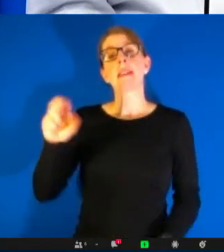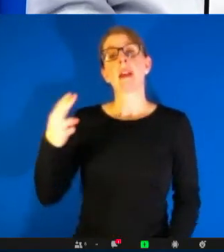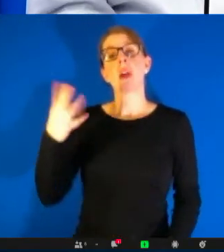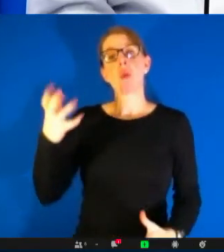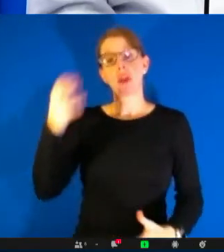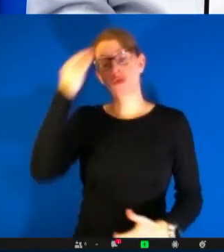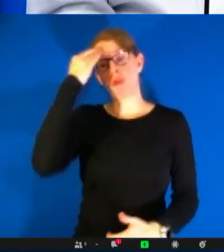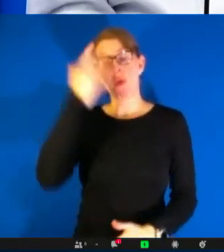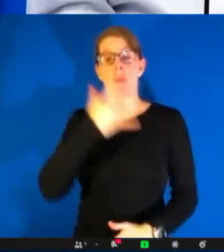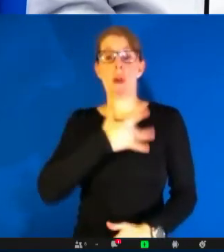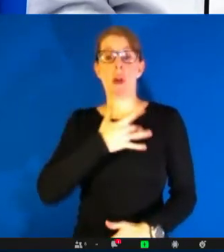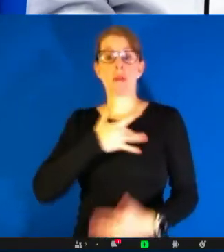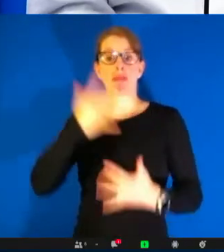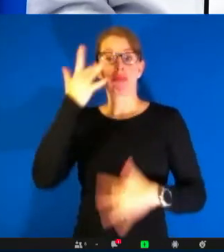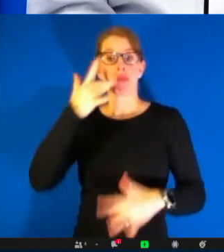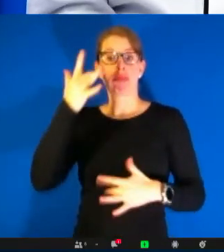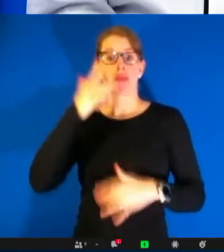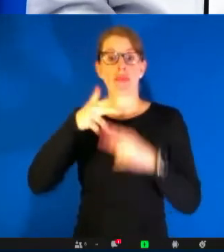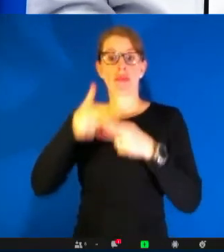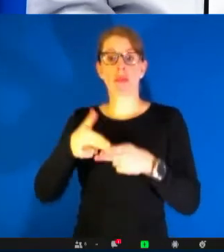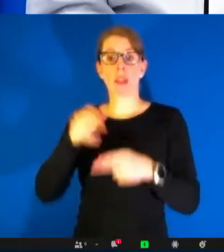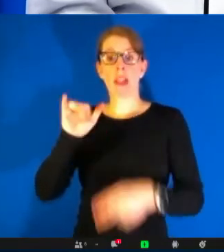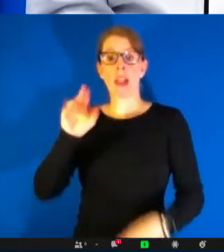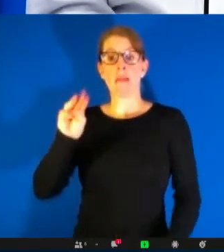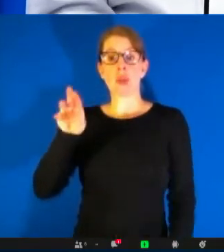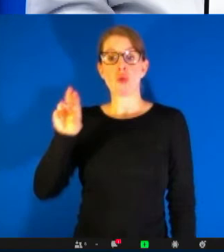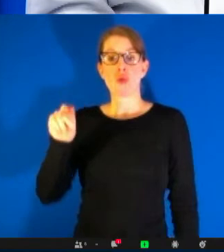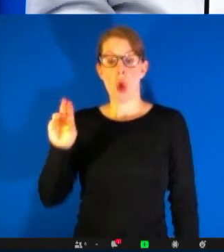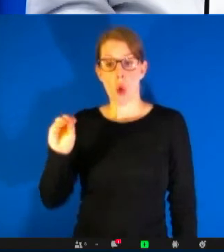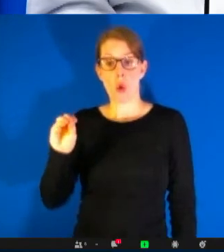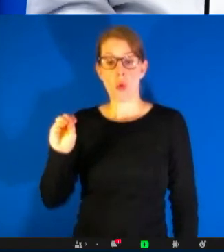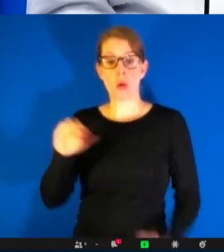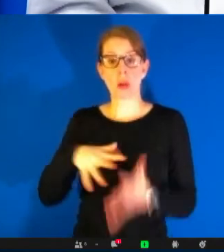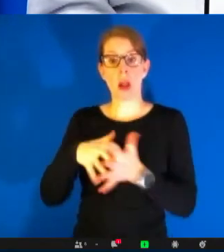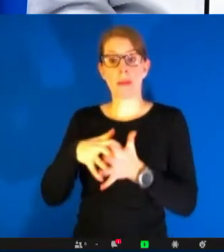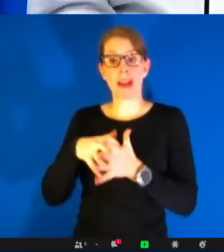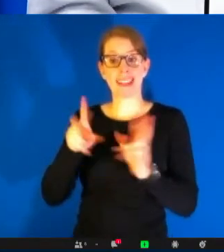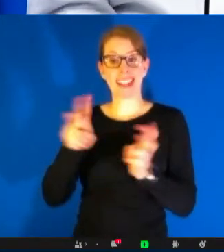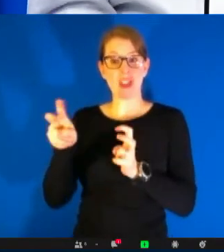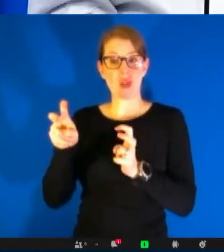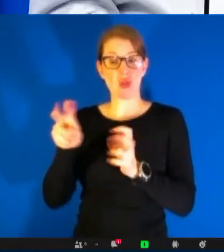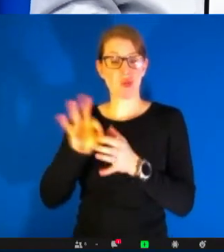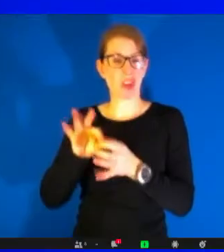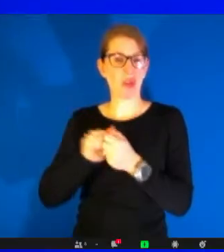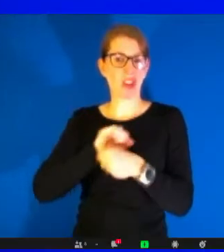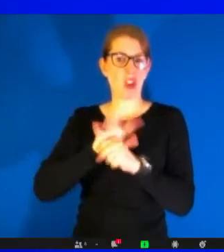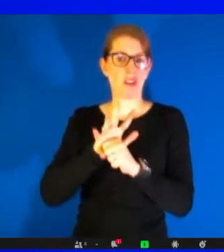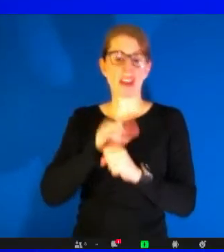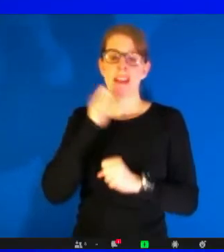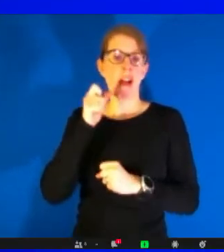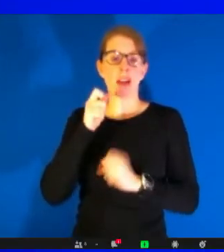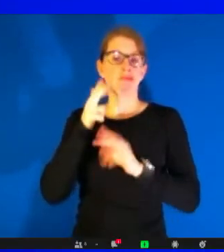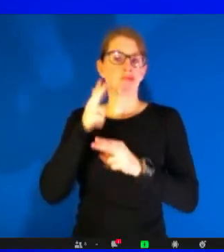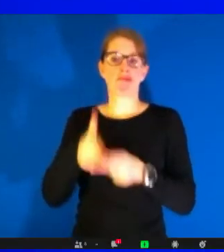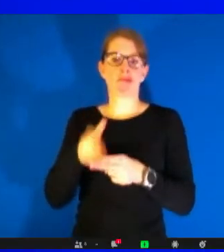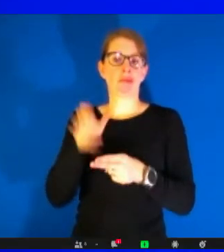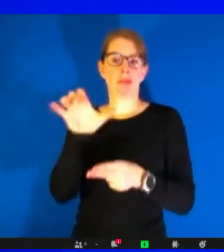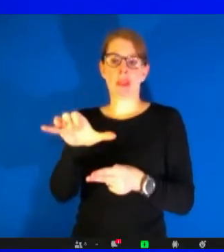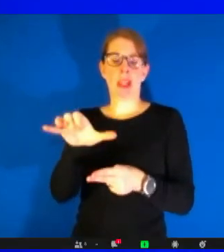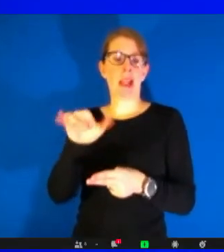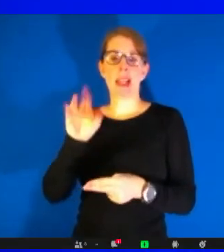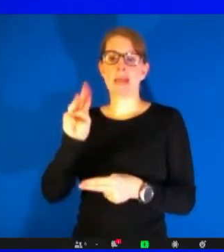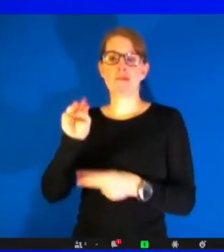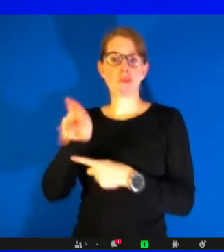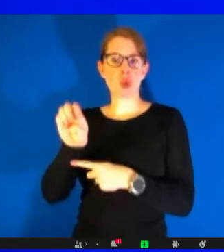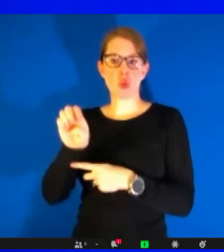disease immunocompromised? Is that an immunocompromised type of issue for someone when it comes to COVID? Dr. We wouldn't Hopkinson? consider that immune compromise per se. We would